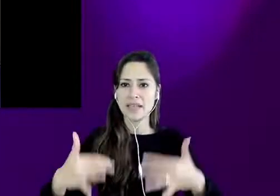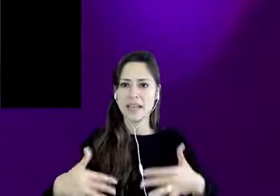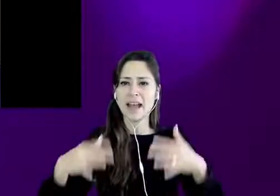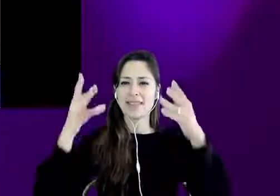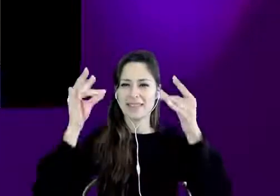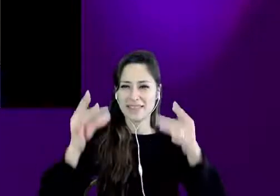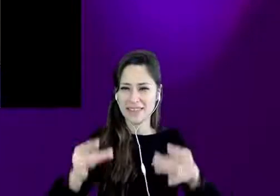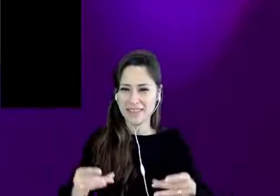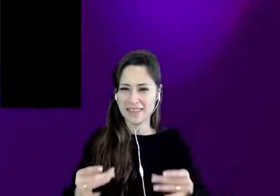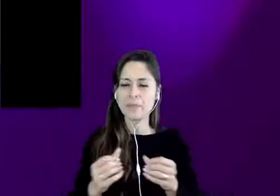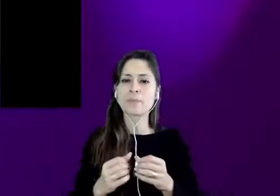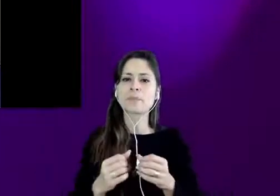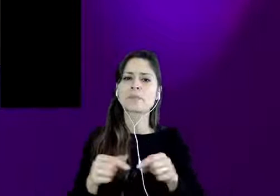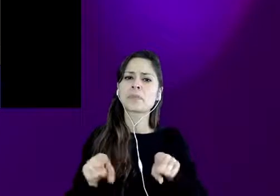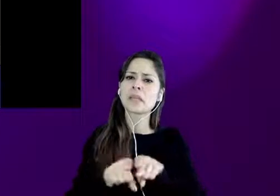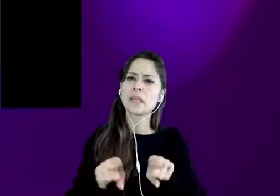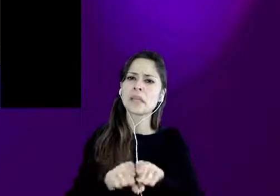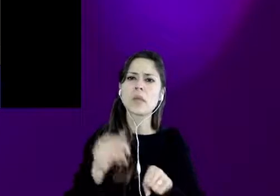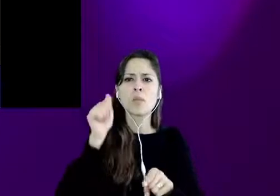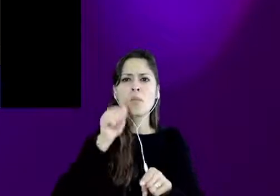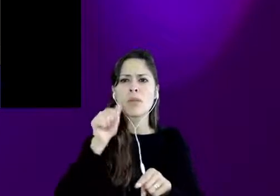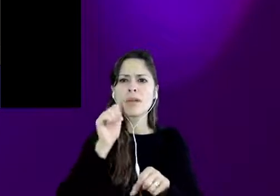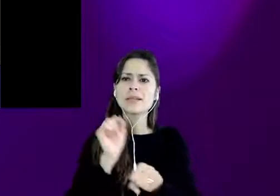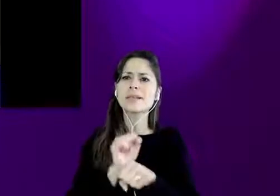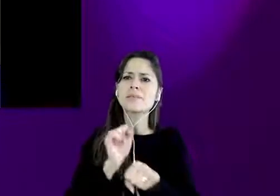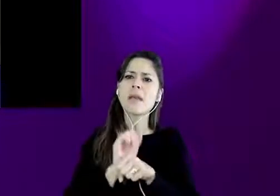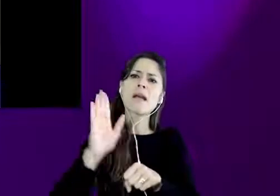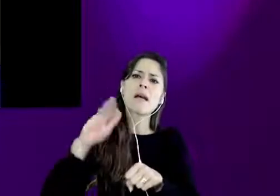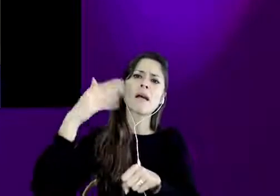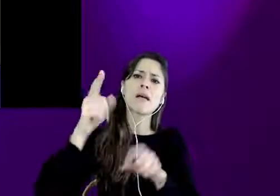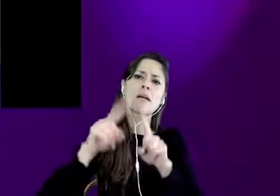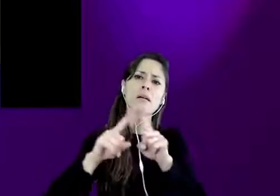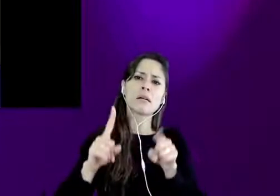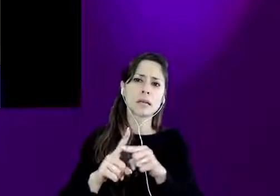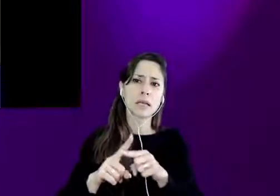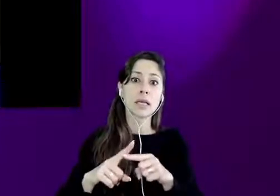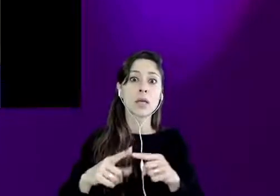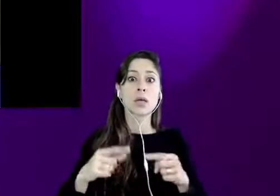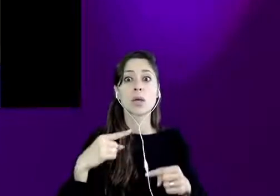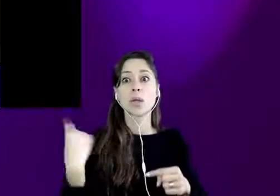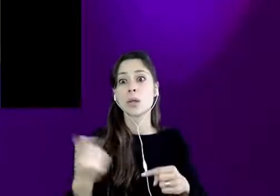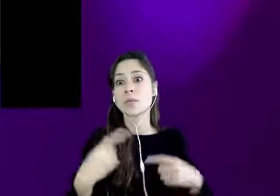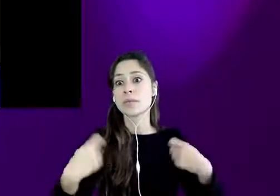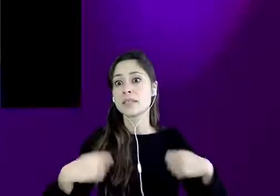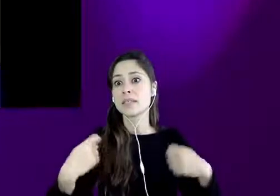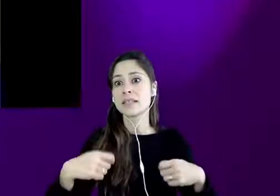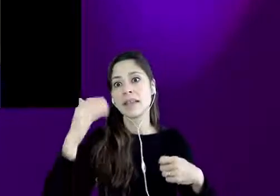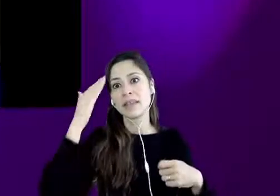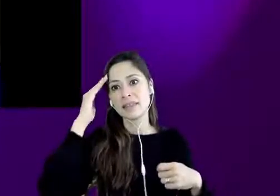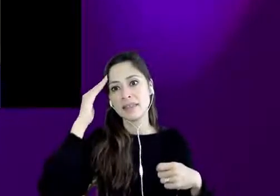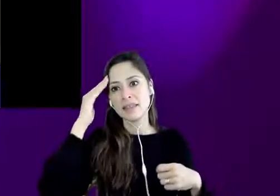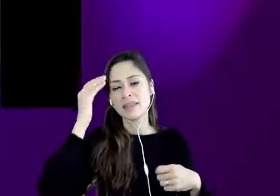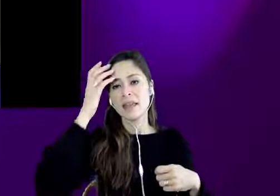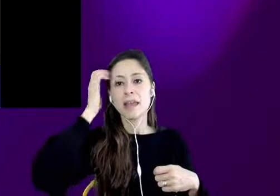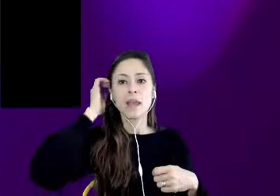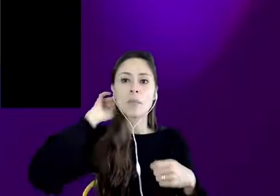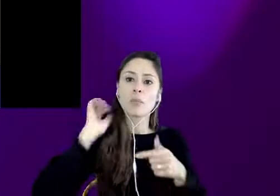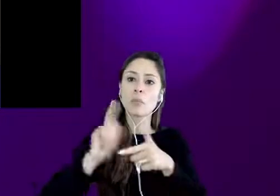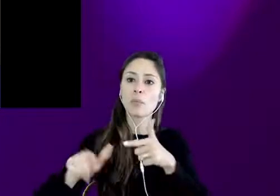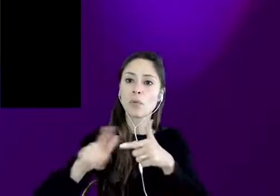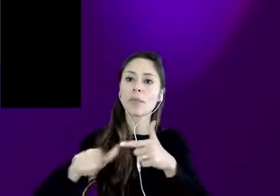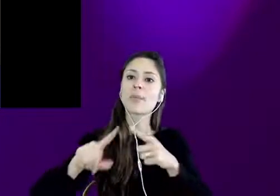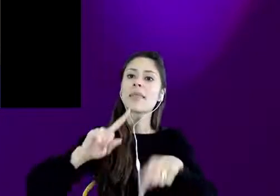I mean, we really need to understand the problem before we can plan some solutions. And then the major problem of women that are